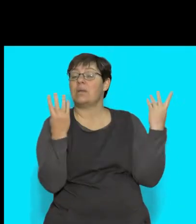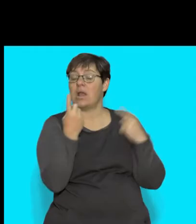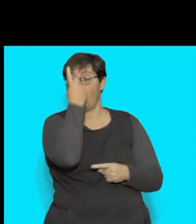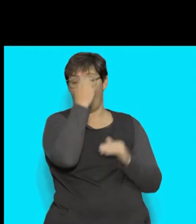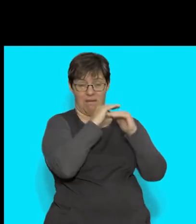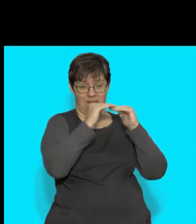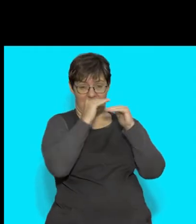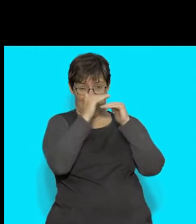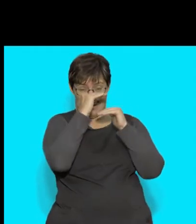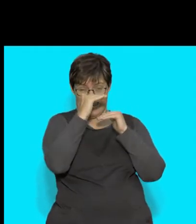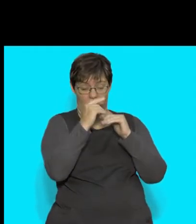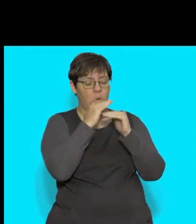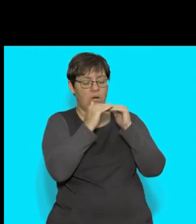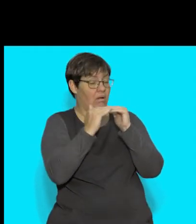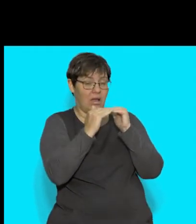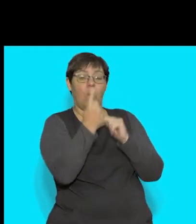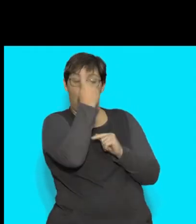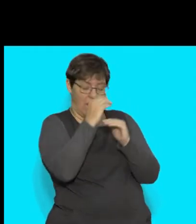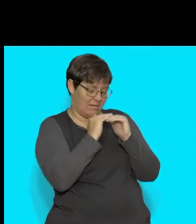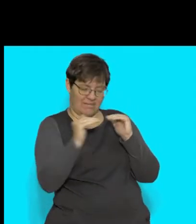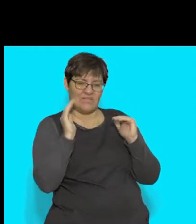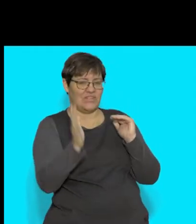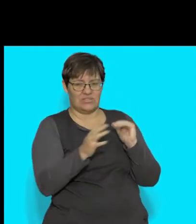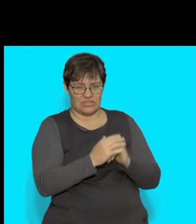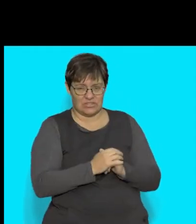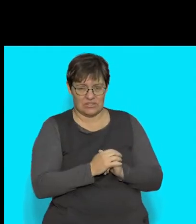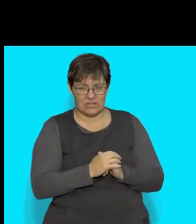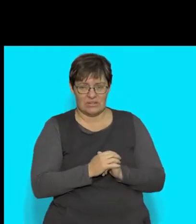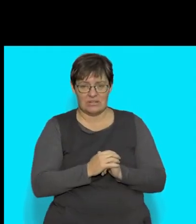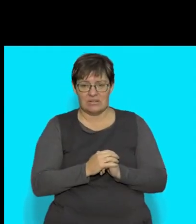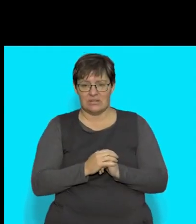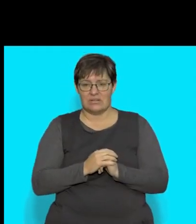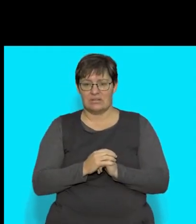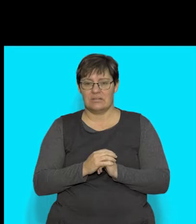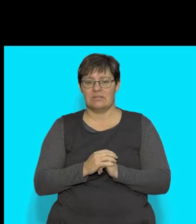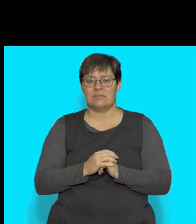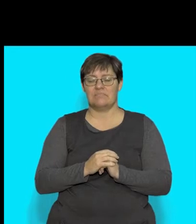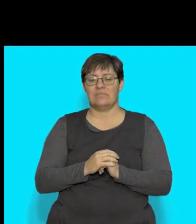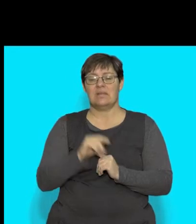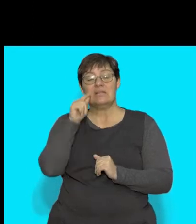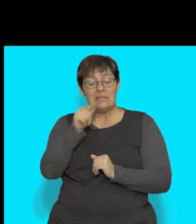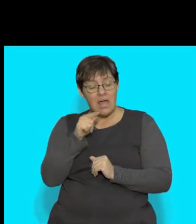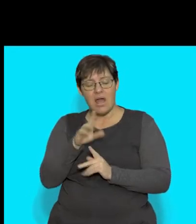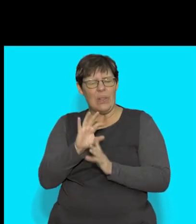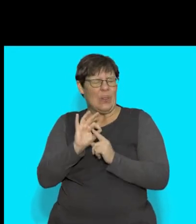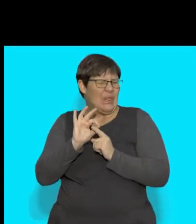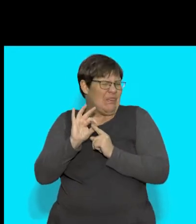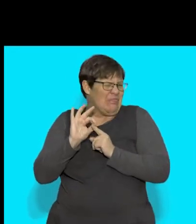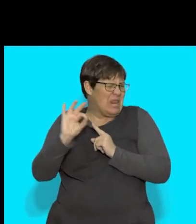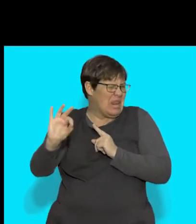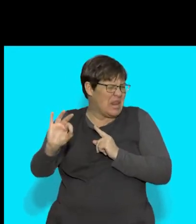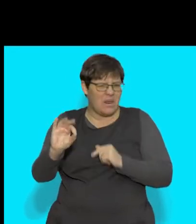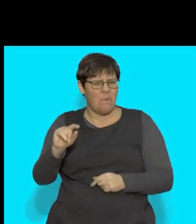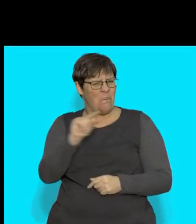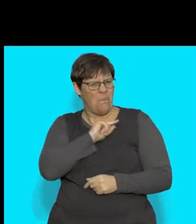cells. I hope you maybe can remember the endothelium, a layer of squamous epithelium. They are very thin.